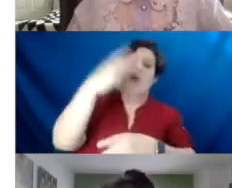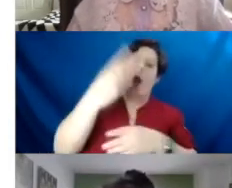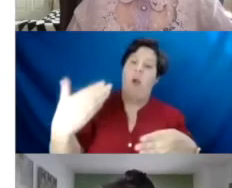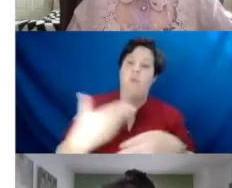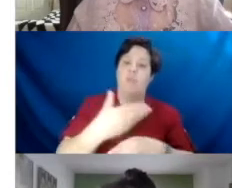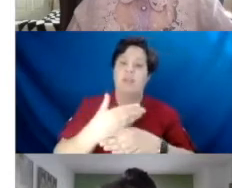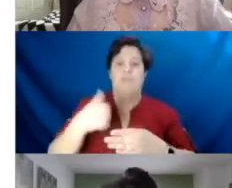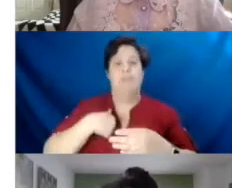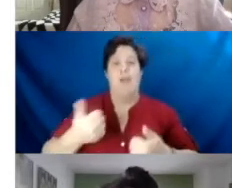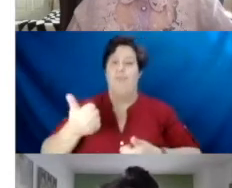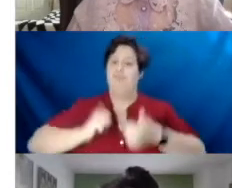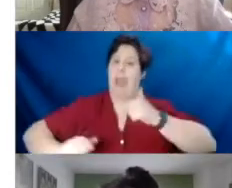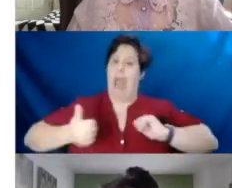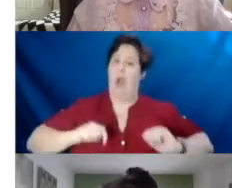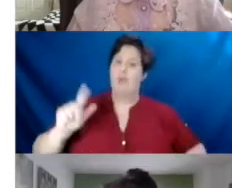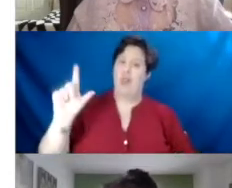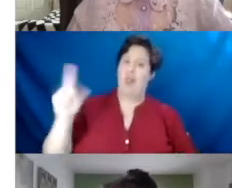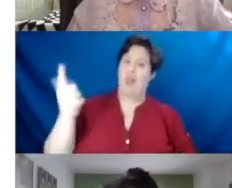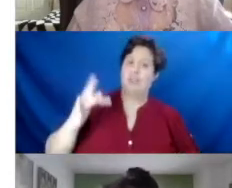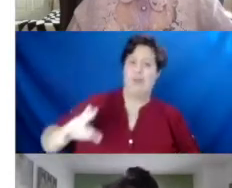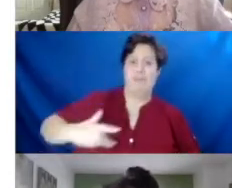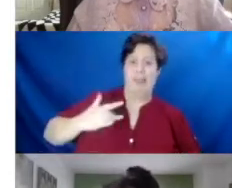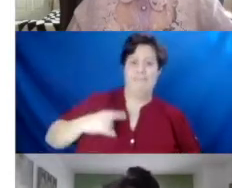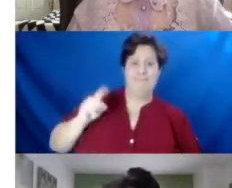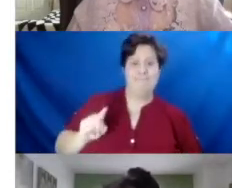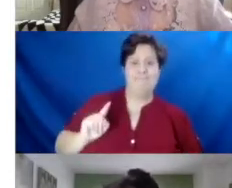proud Lewisham resident. Slide, please.